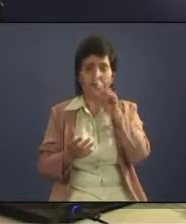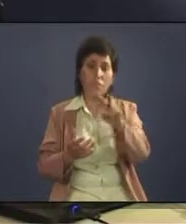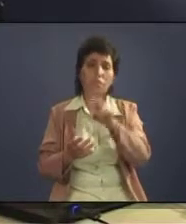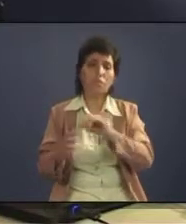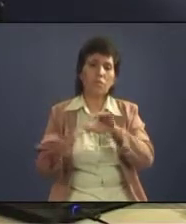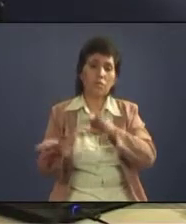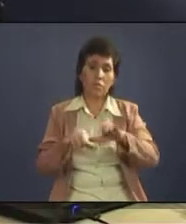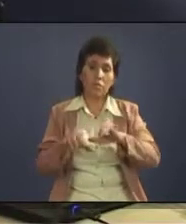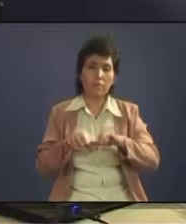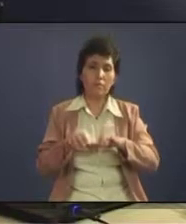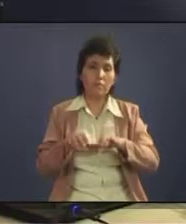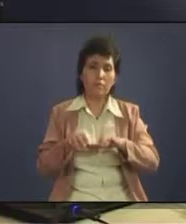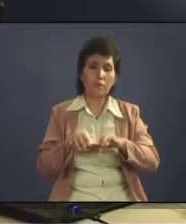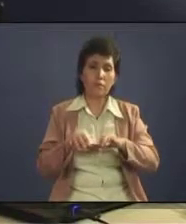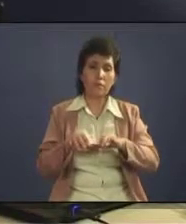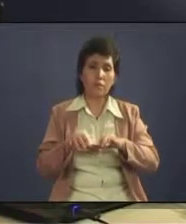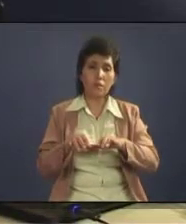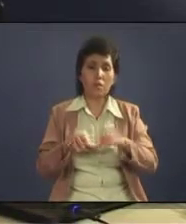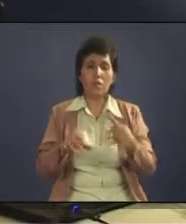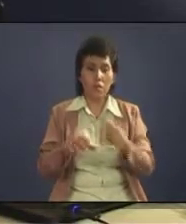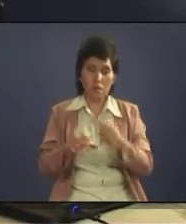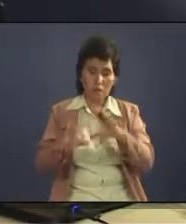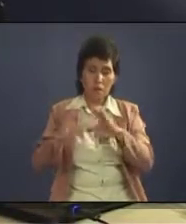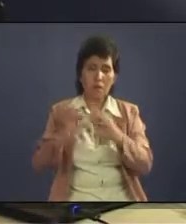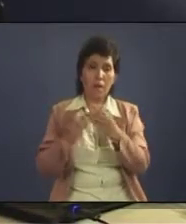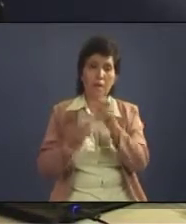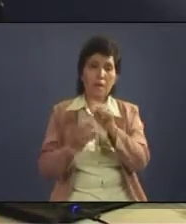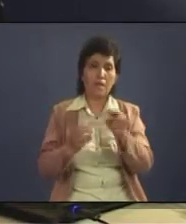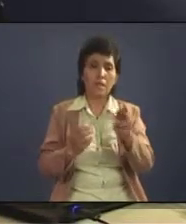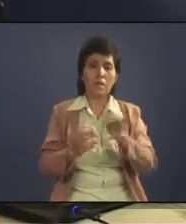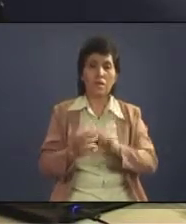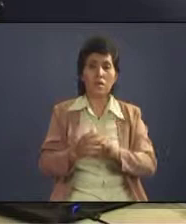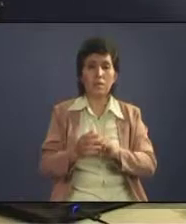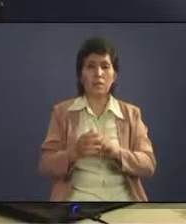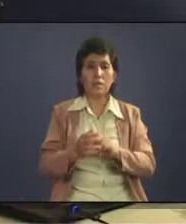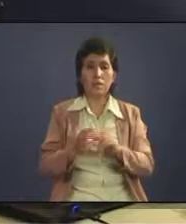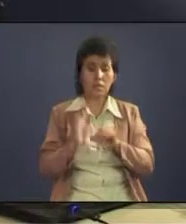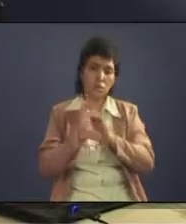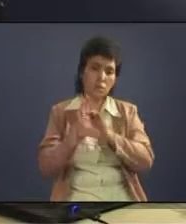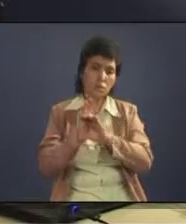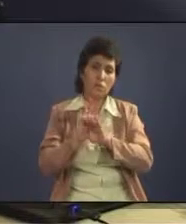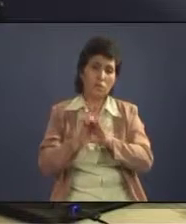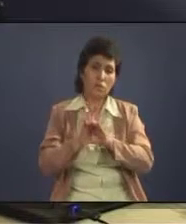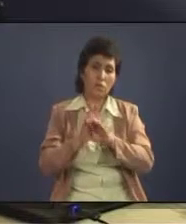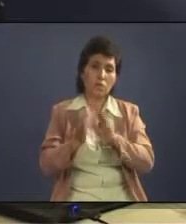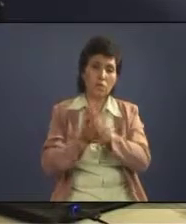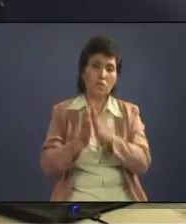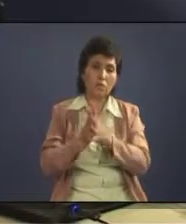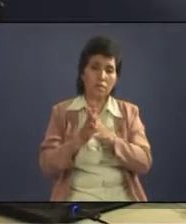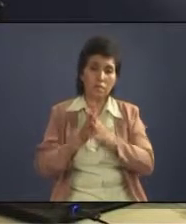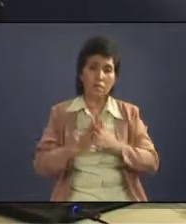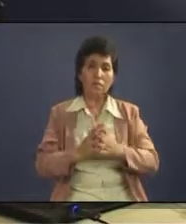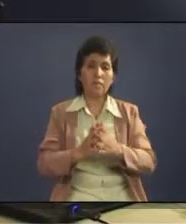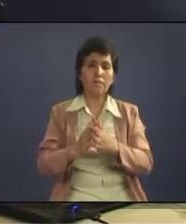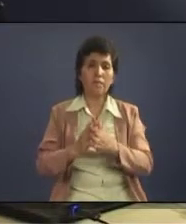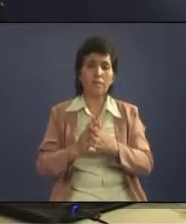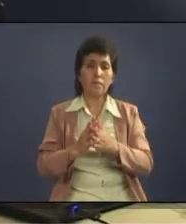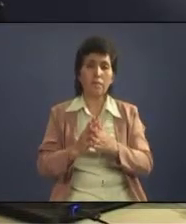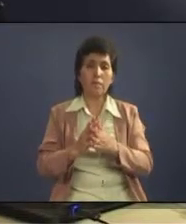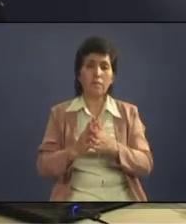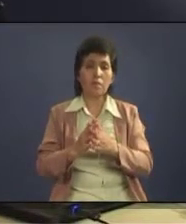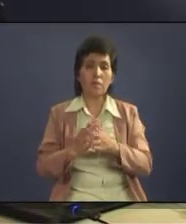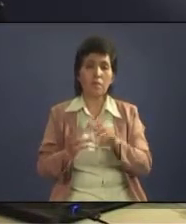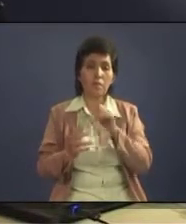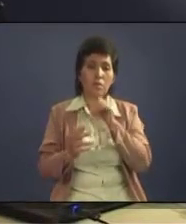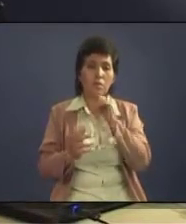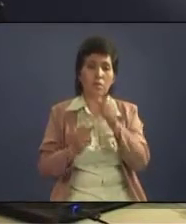Big companies, they merge together. We have seen over years, okay? Now, you don't have to necessarily,